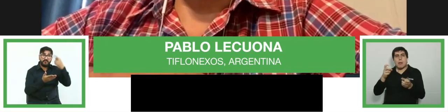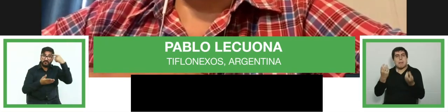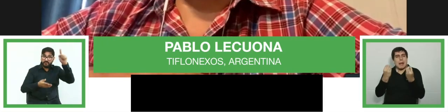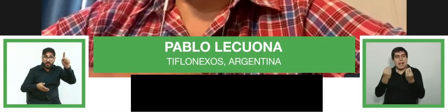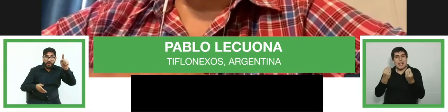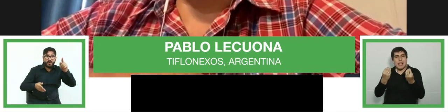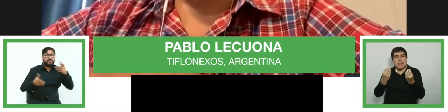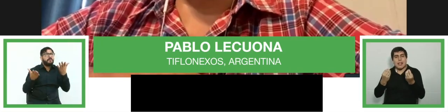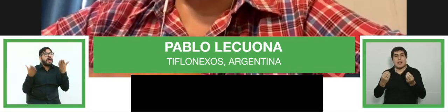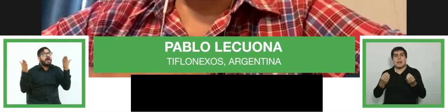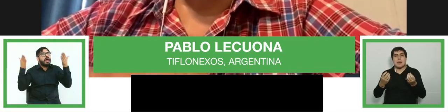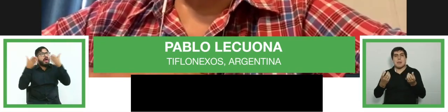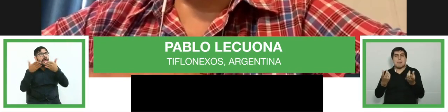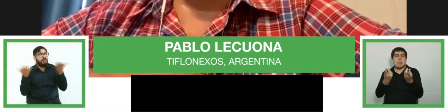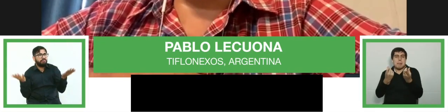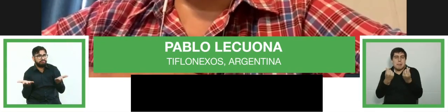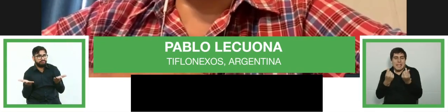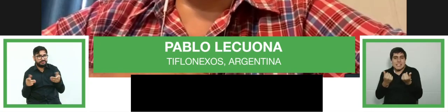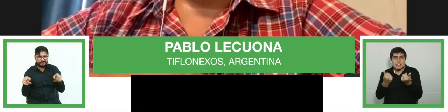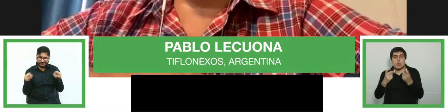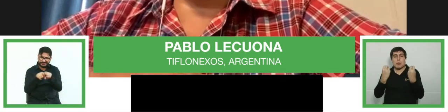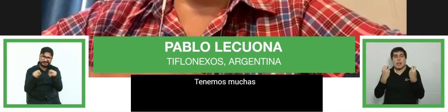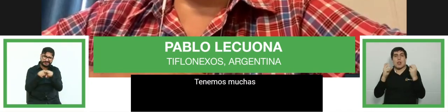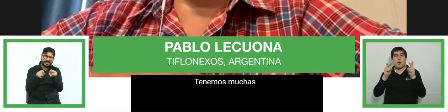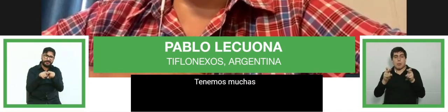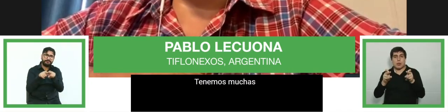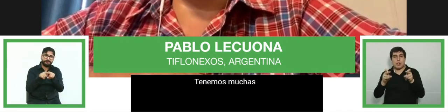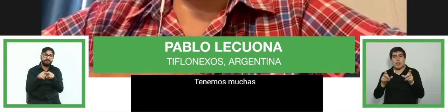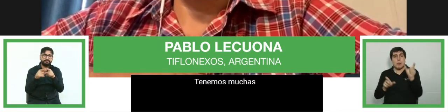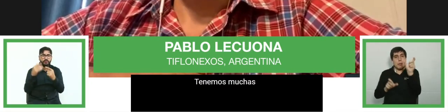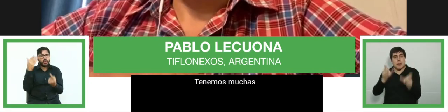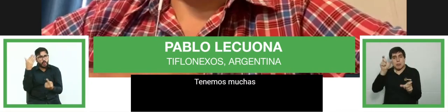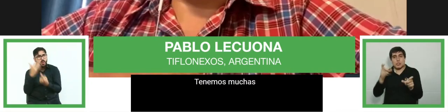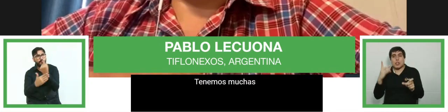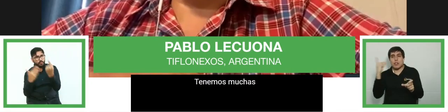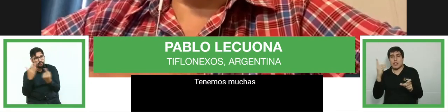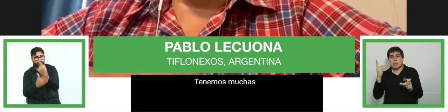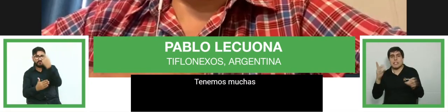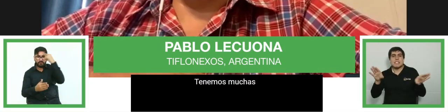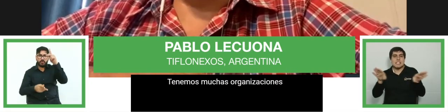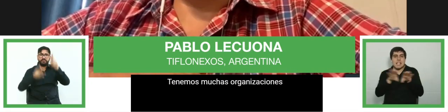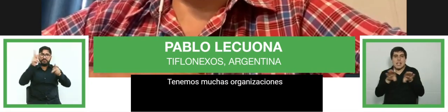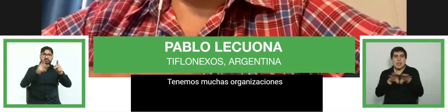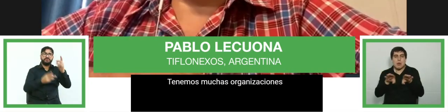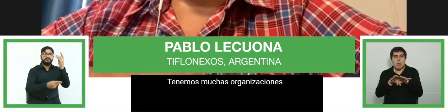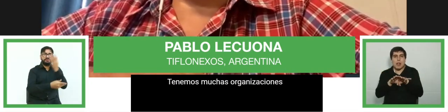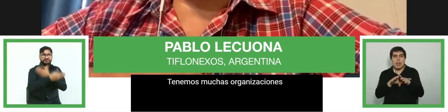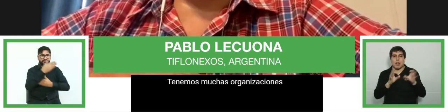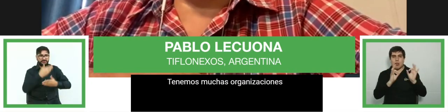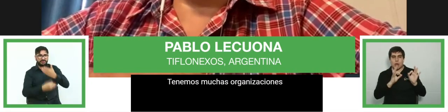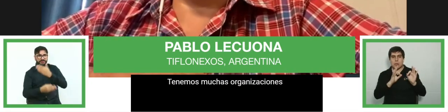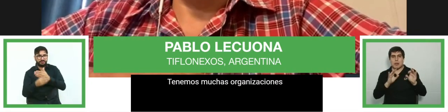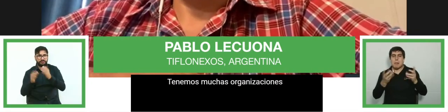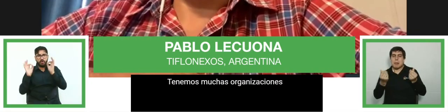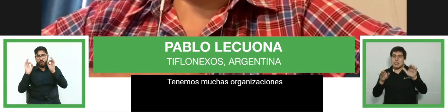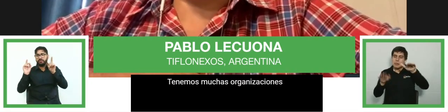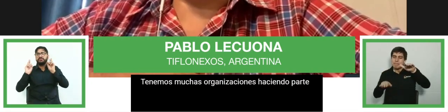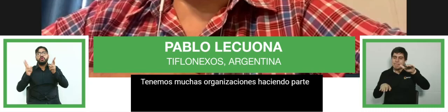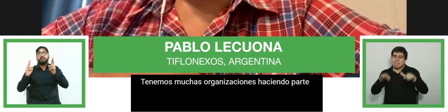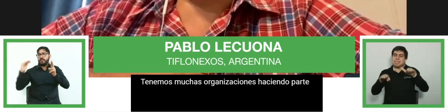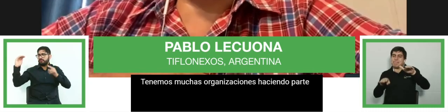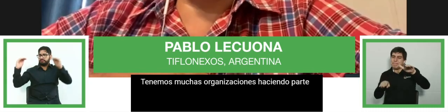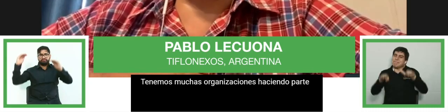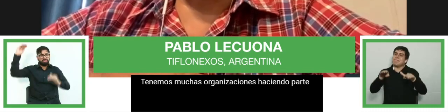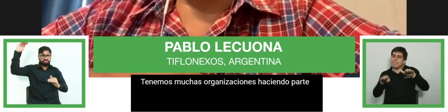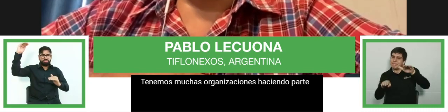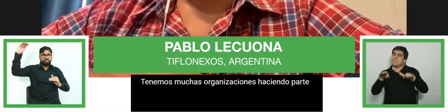equal opportunities for students with disabilities. But if we cannot achieve the goal that the